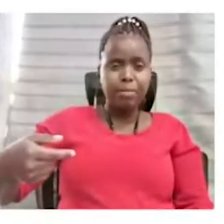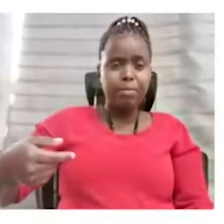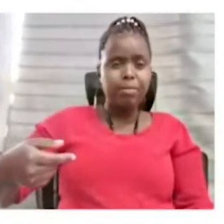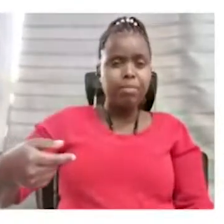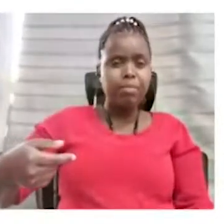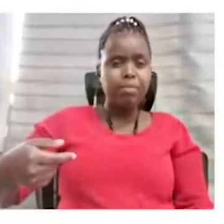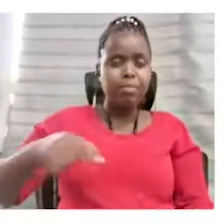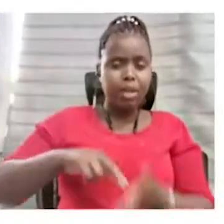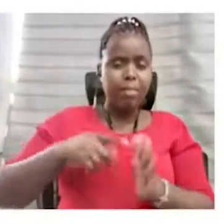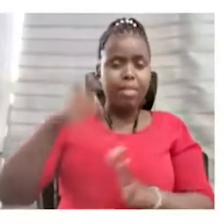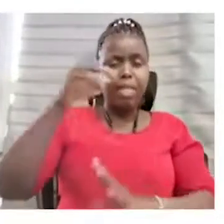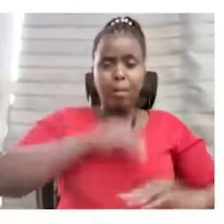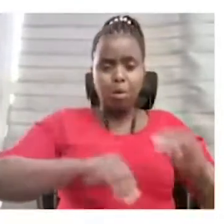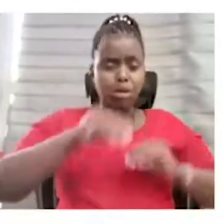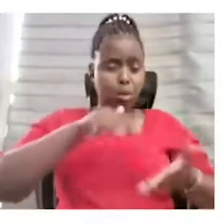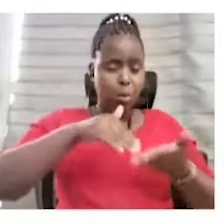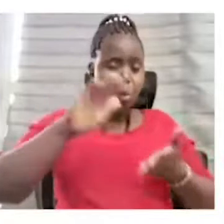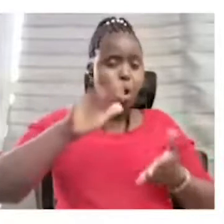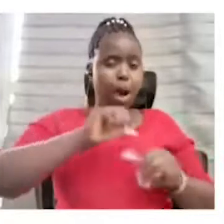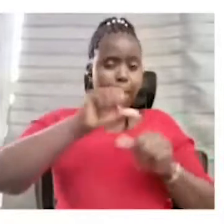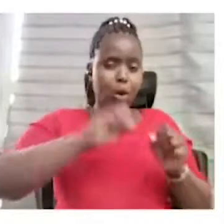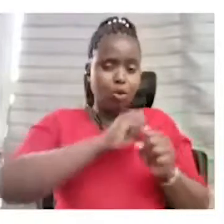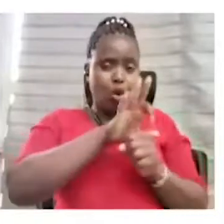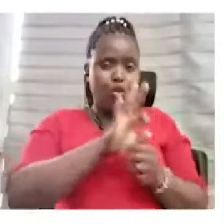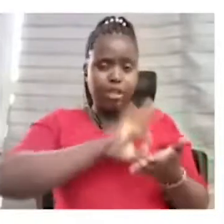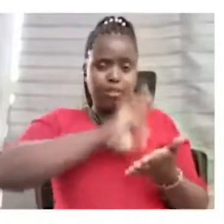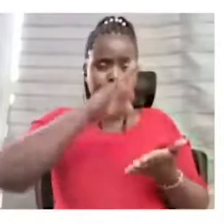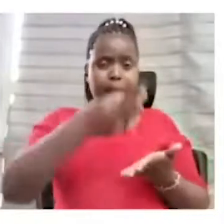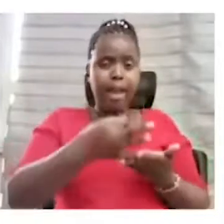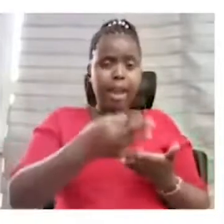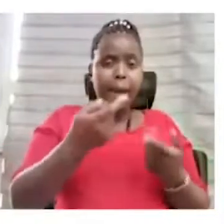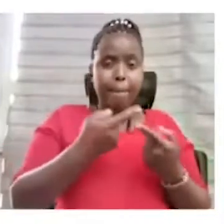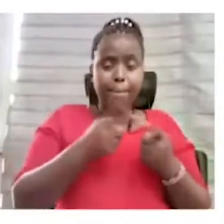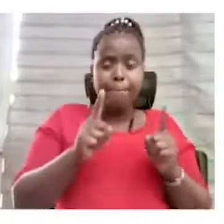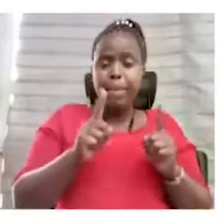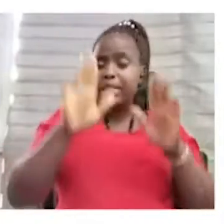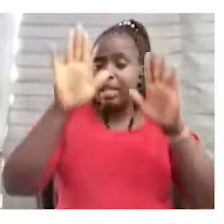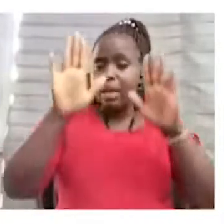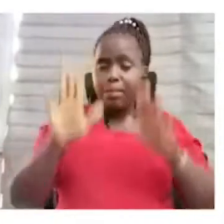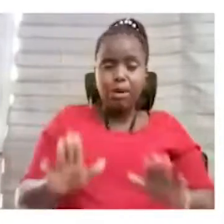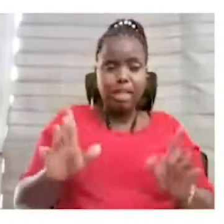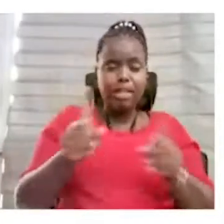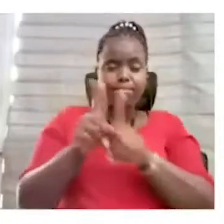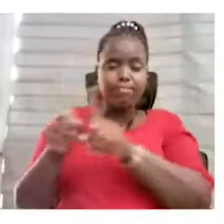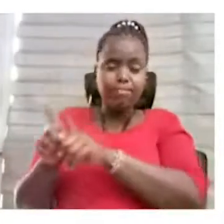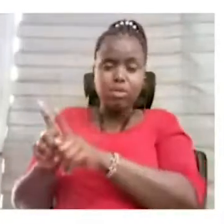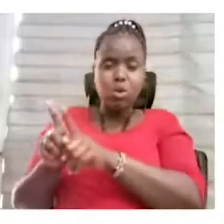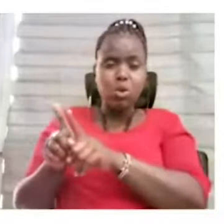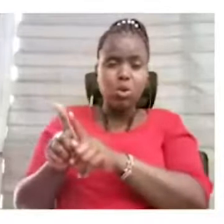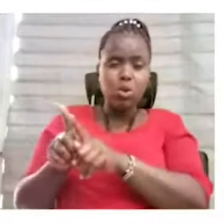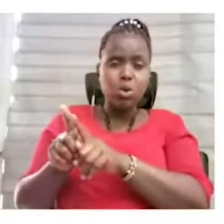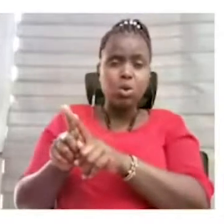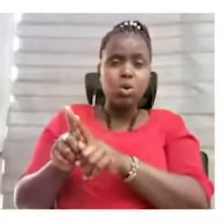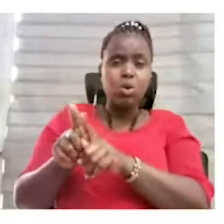I think what is also important now, as the economies begin to open, is the rebuild phase. We've seen a devastating impact